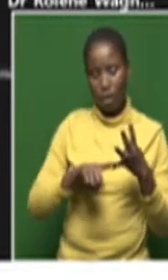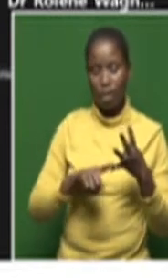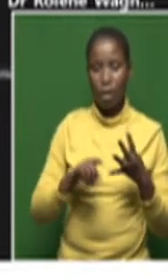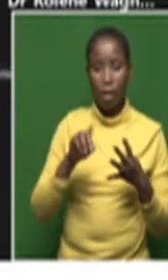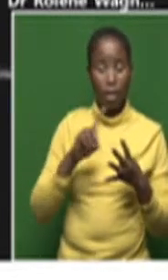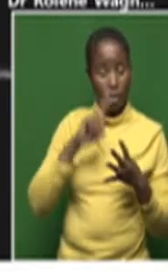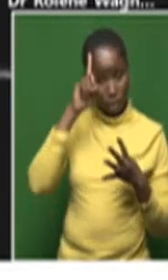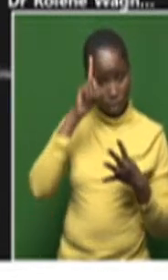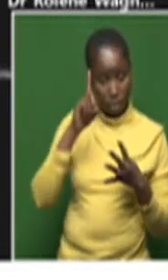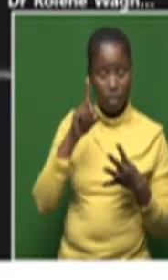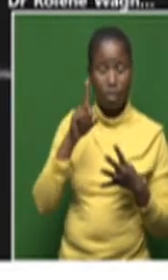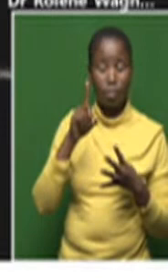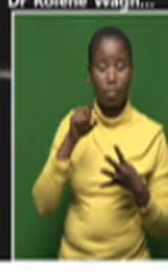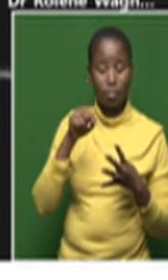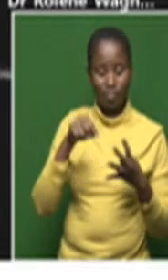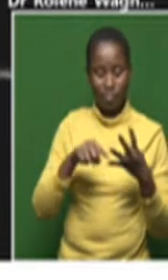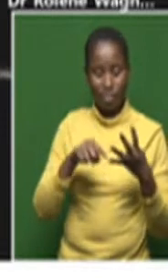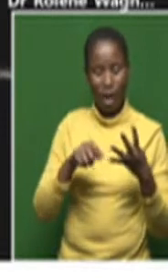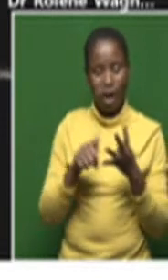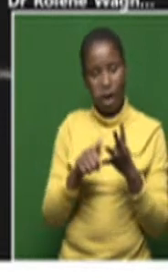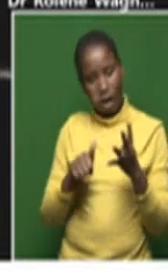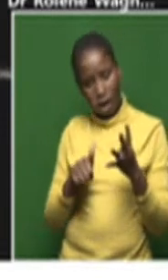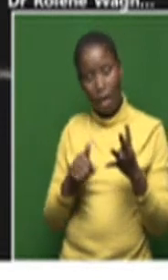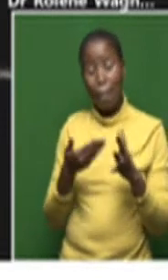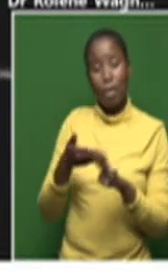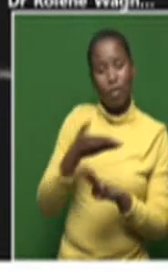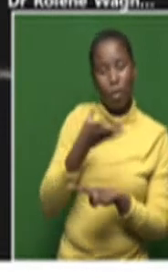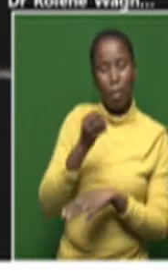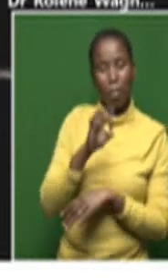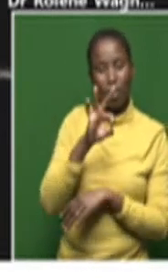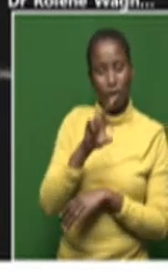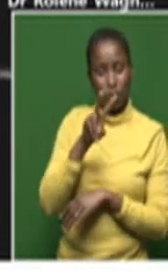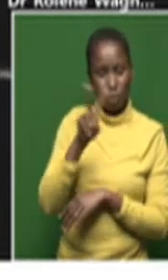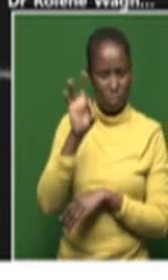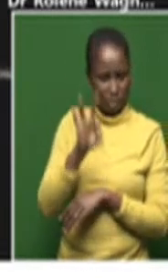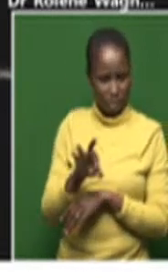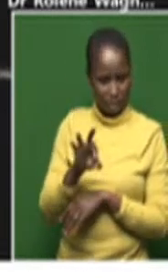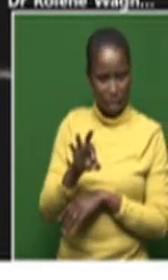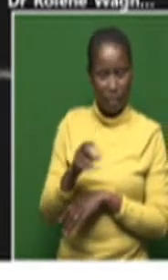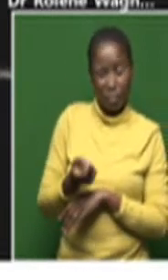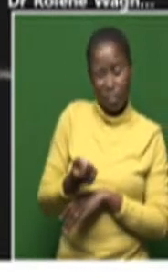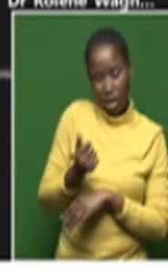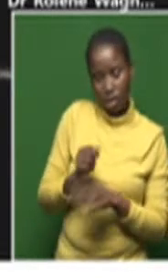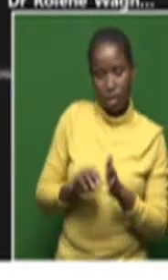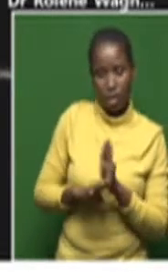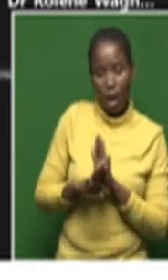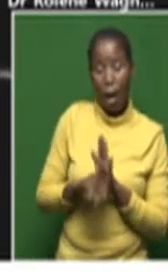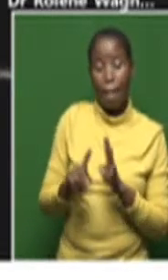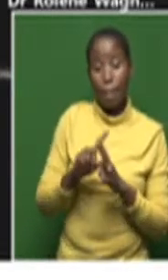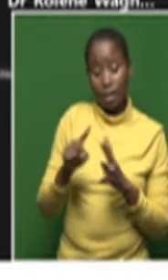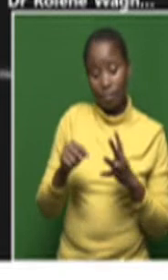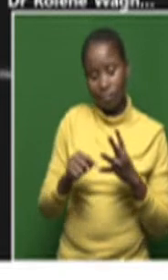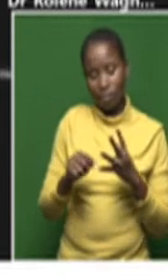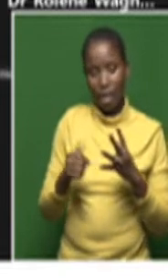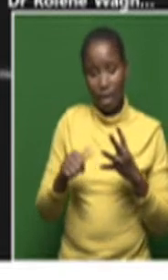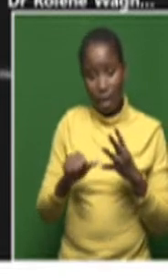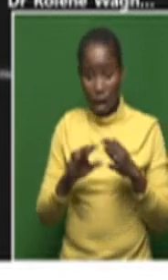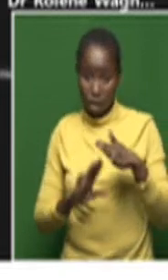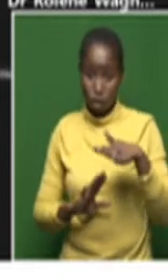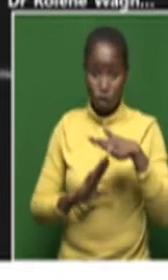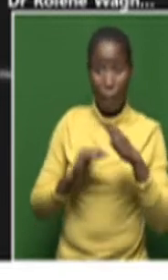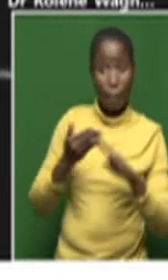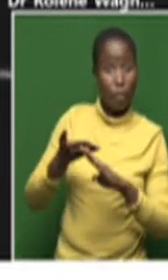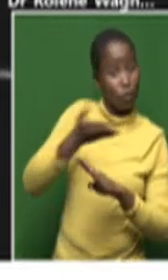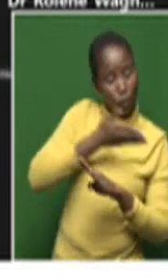behind. Even though Nelson Mandela was a 32%, a smaller proportion of improvement, they were already moving off a high base at the